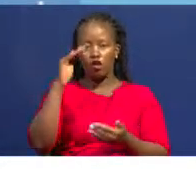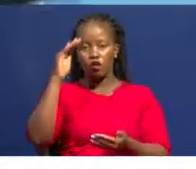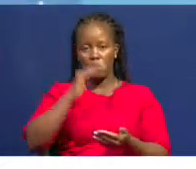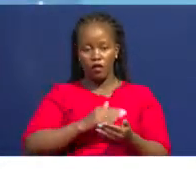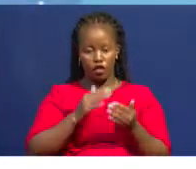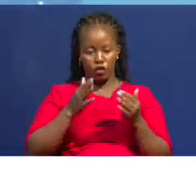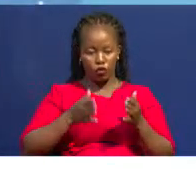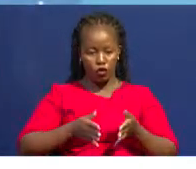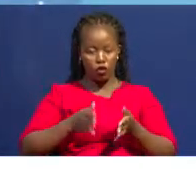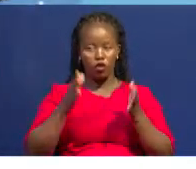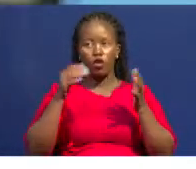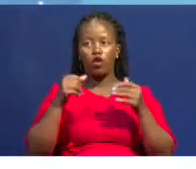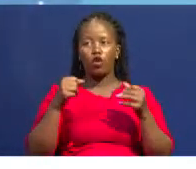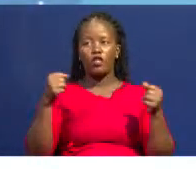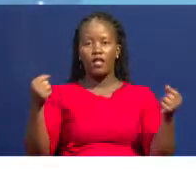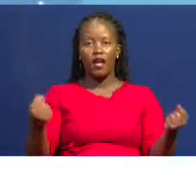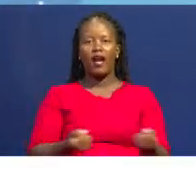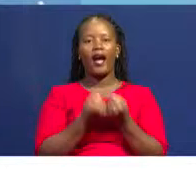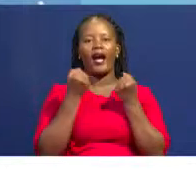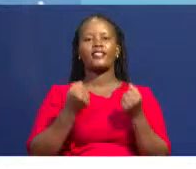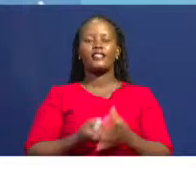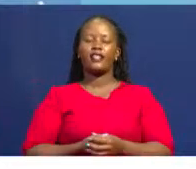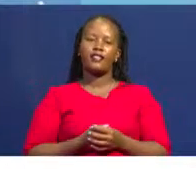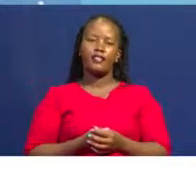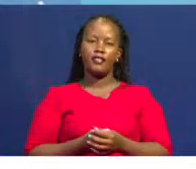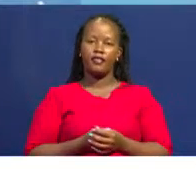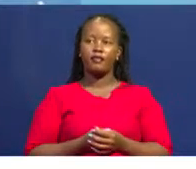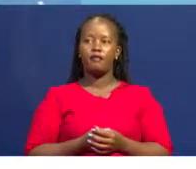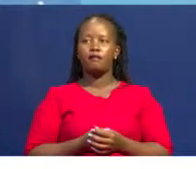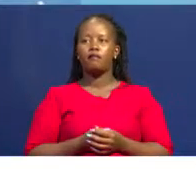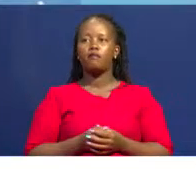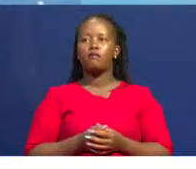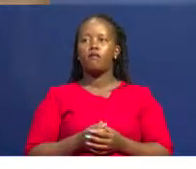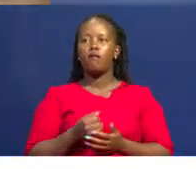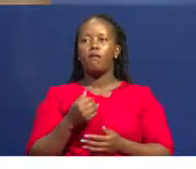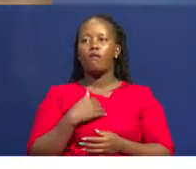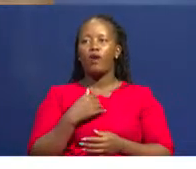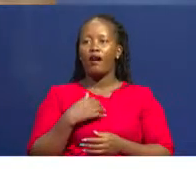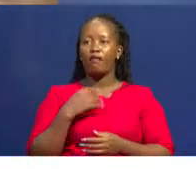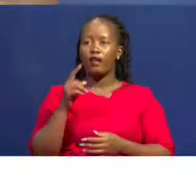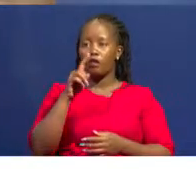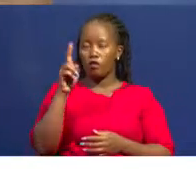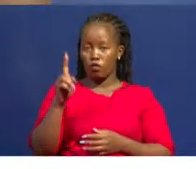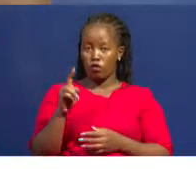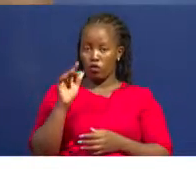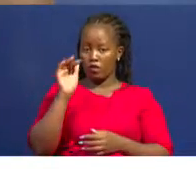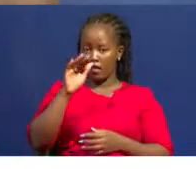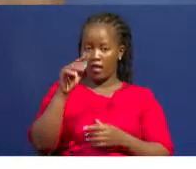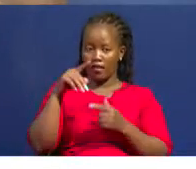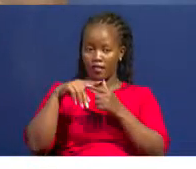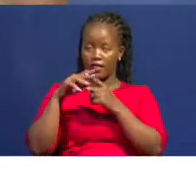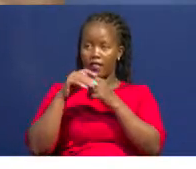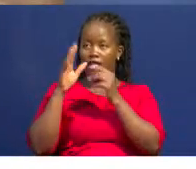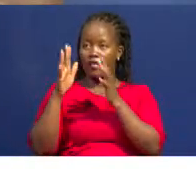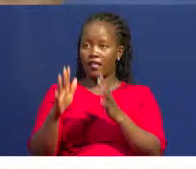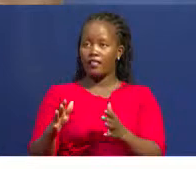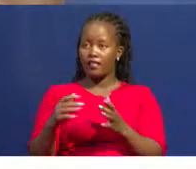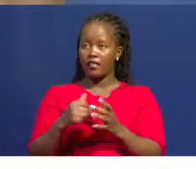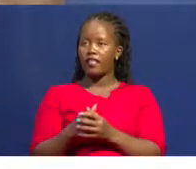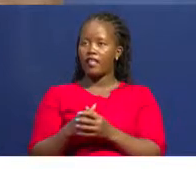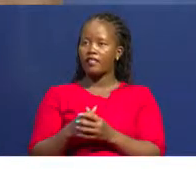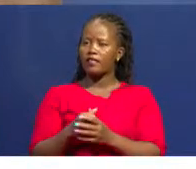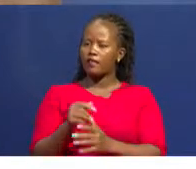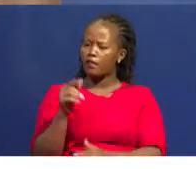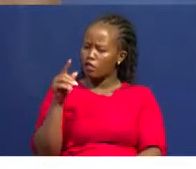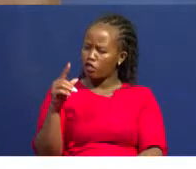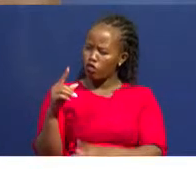we are. Let's begin with Bonamwenda. Before Joy, there is a question I want engineer. I'm asking here. Joy, tell